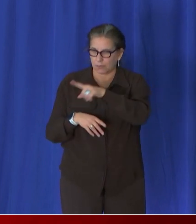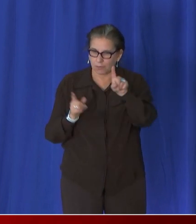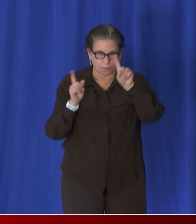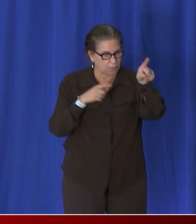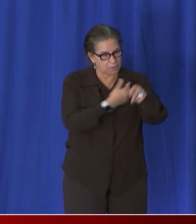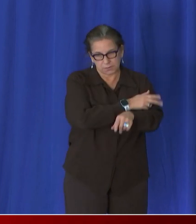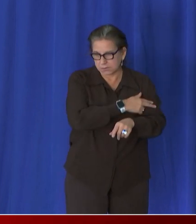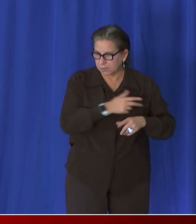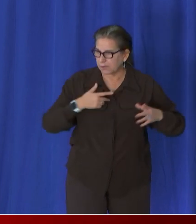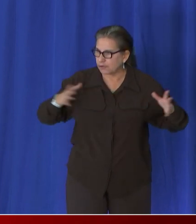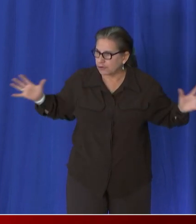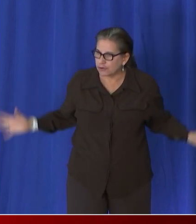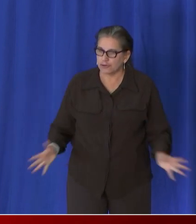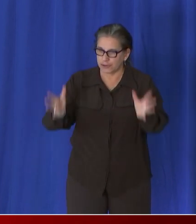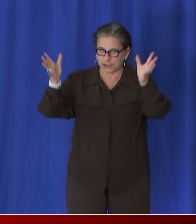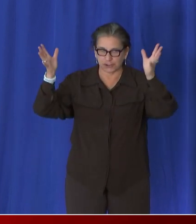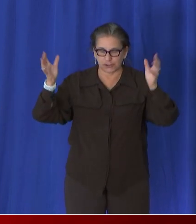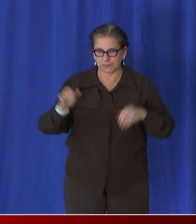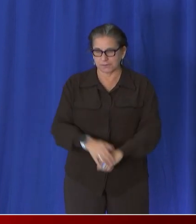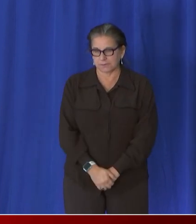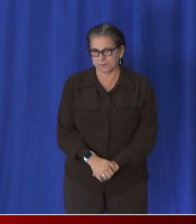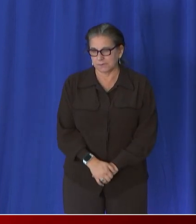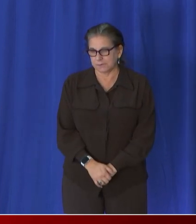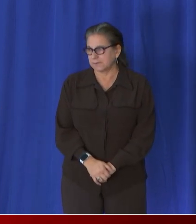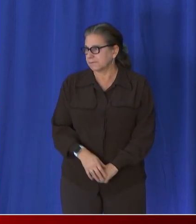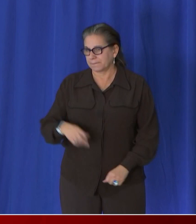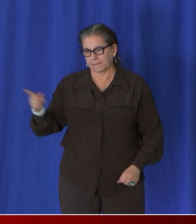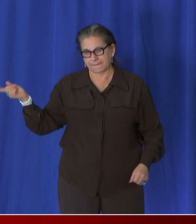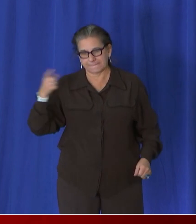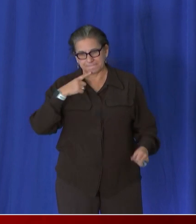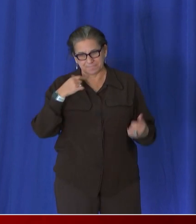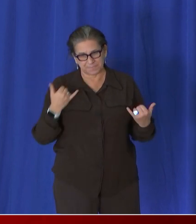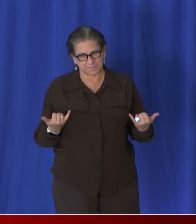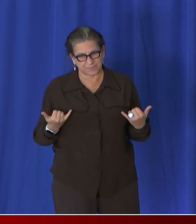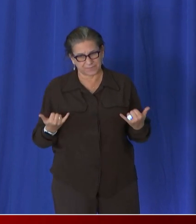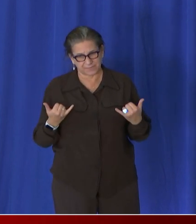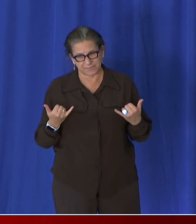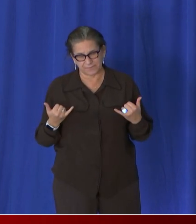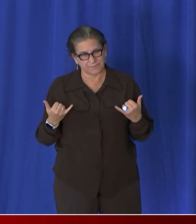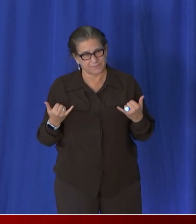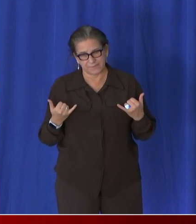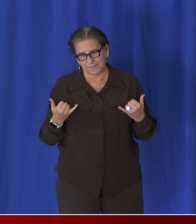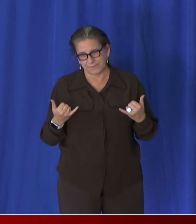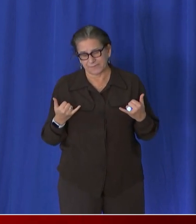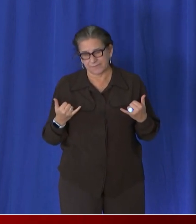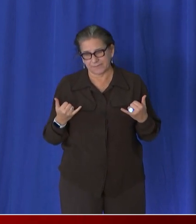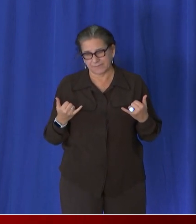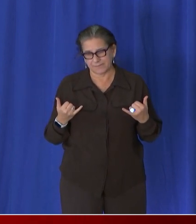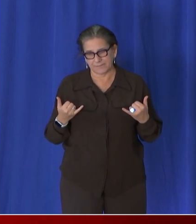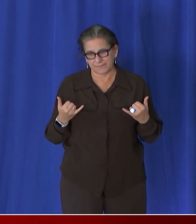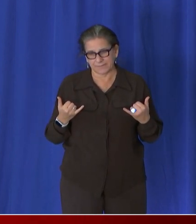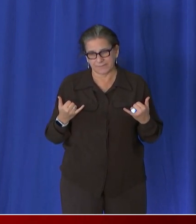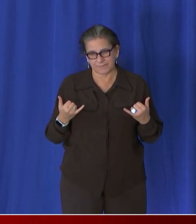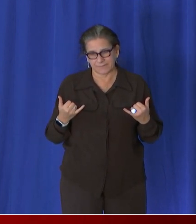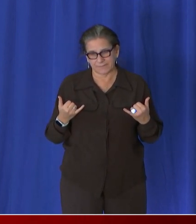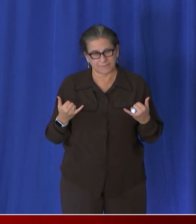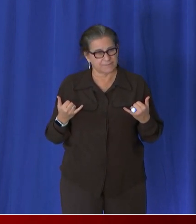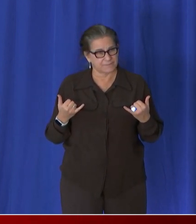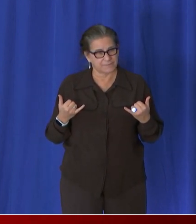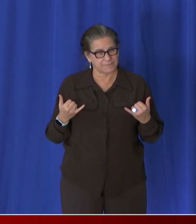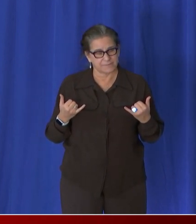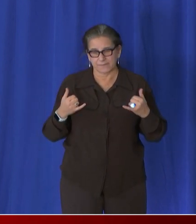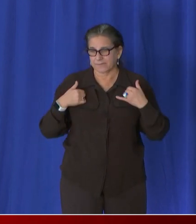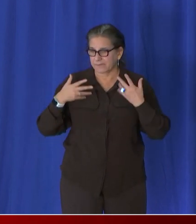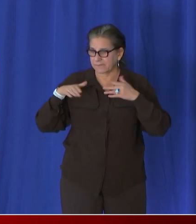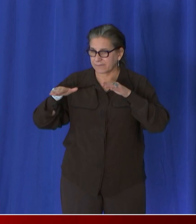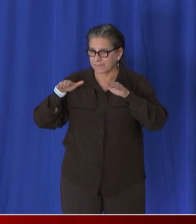there any consideration at this point to expanding DC's education around vaccines in these neighborhoods, or is there going to be an